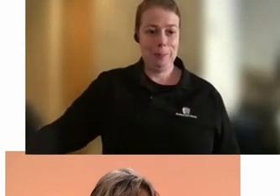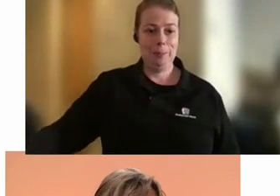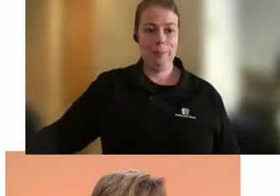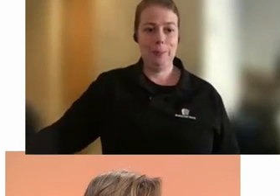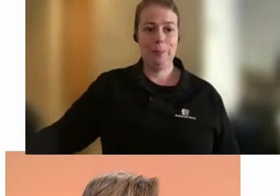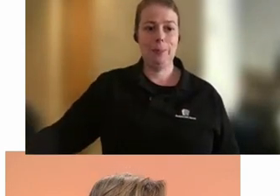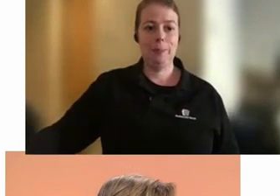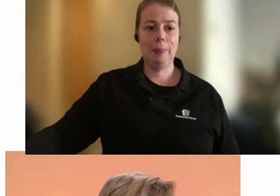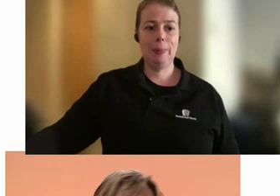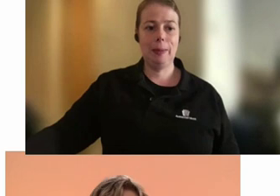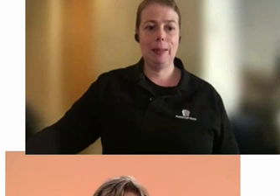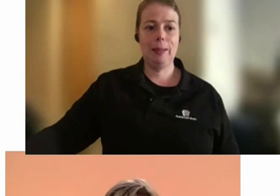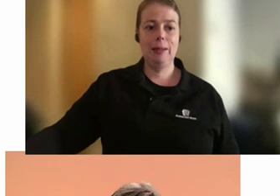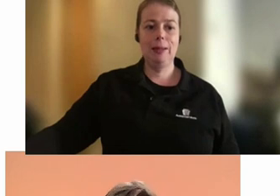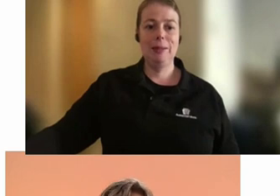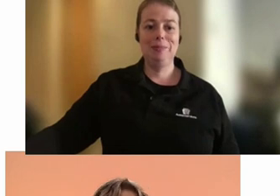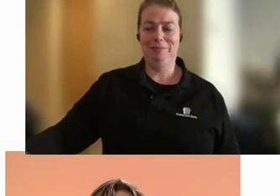All right, Natalie, why don't you have a go?